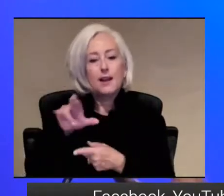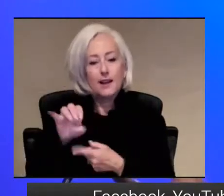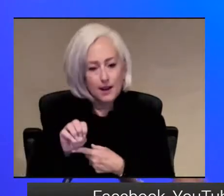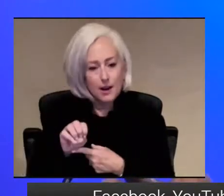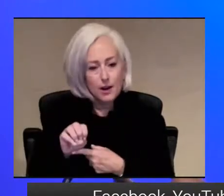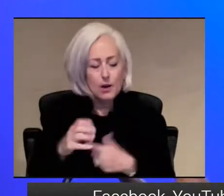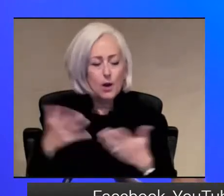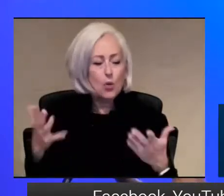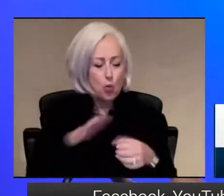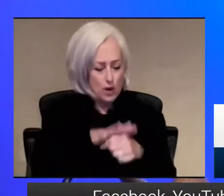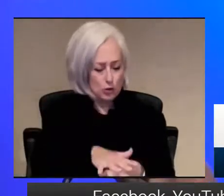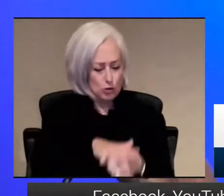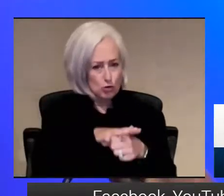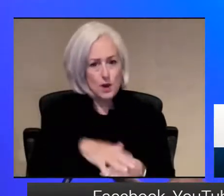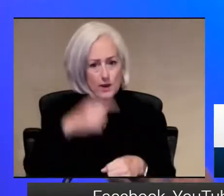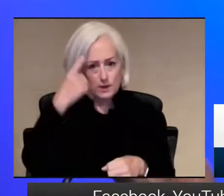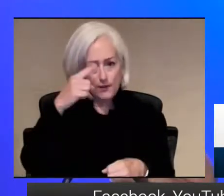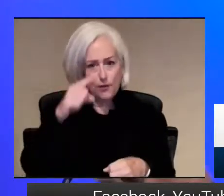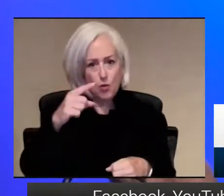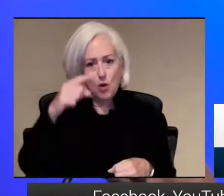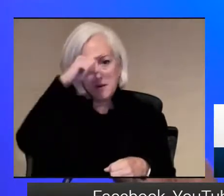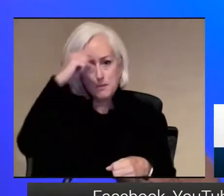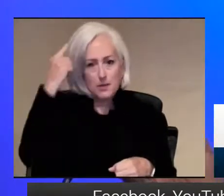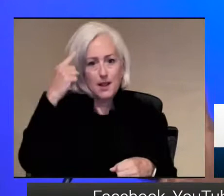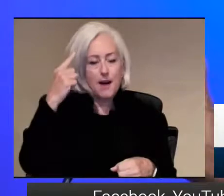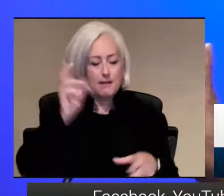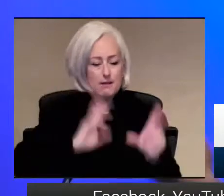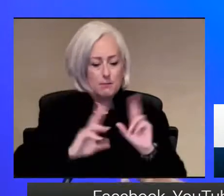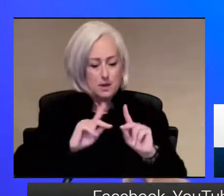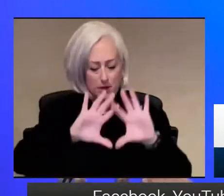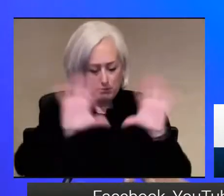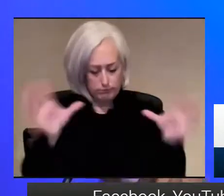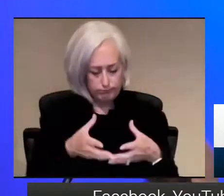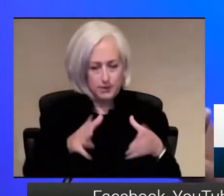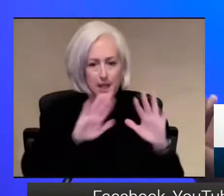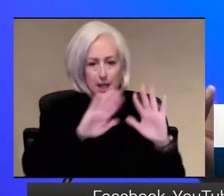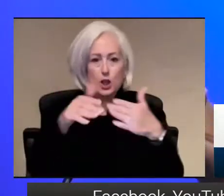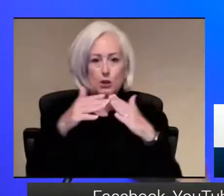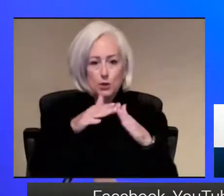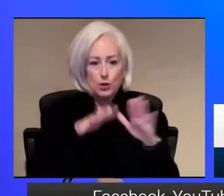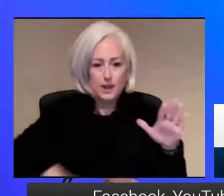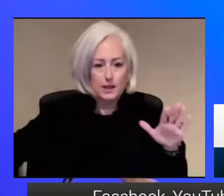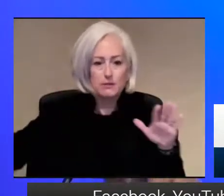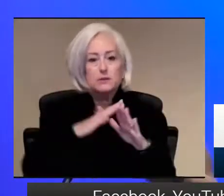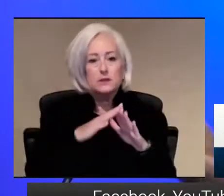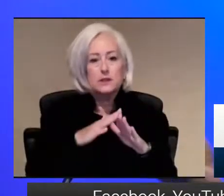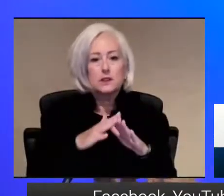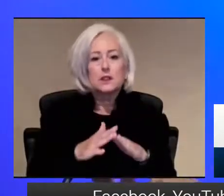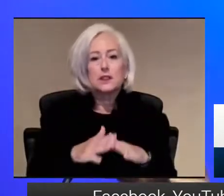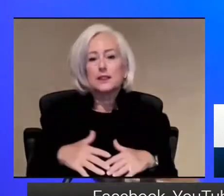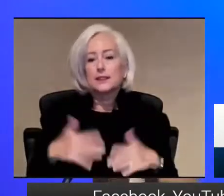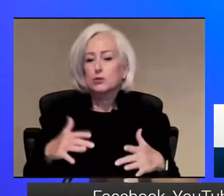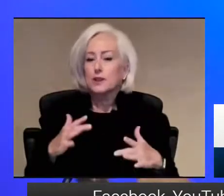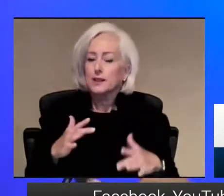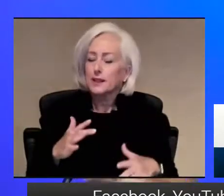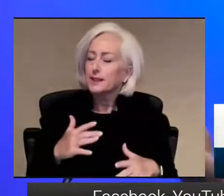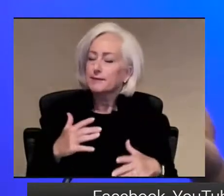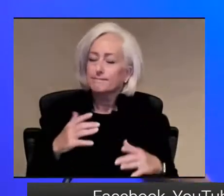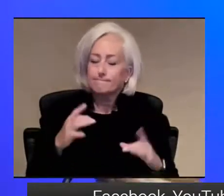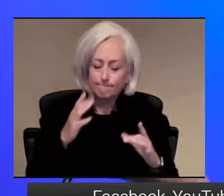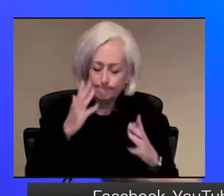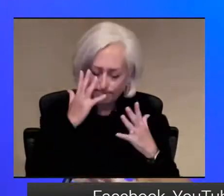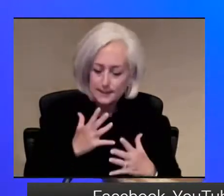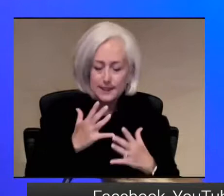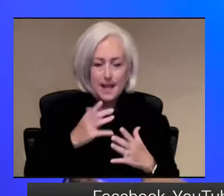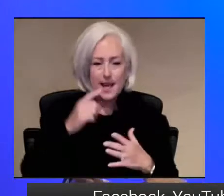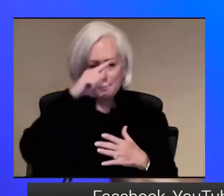for the black body in the community? And so we're seeing these disparities, and they're very stark and they're very disturbing because we're in 2022. So